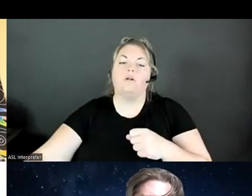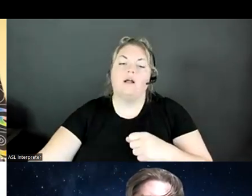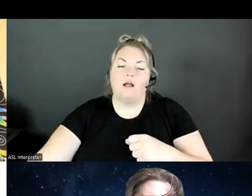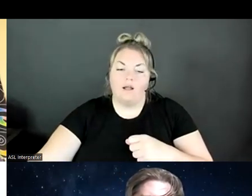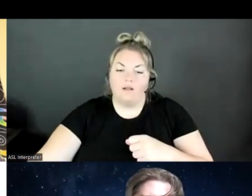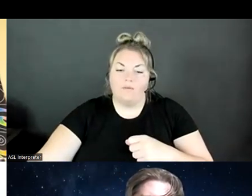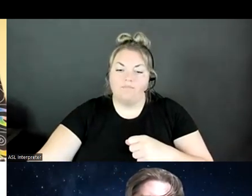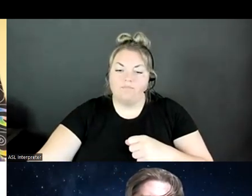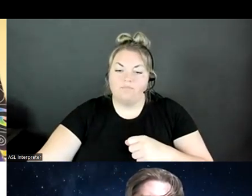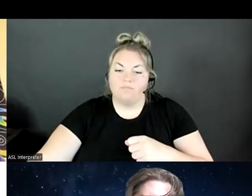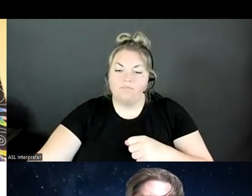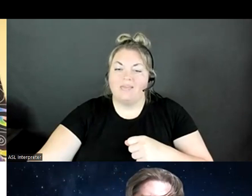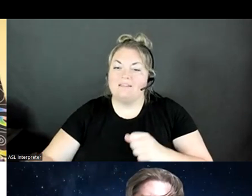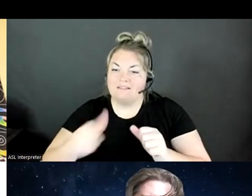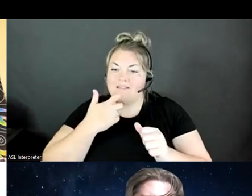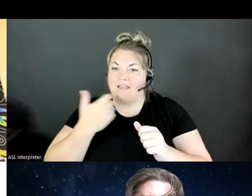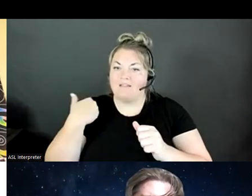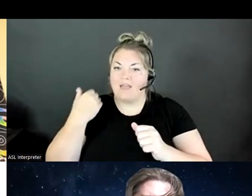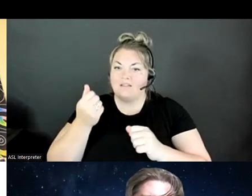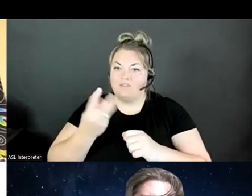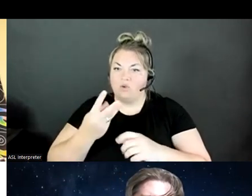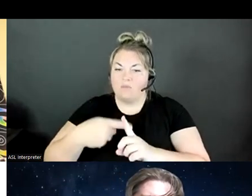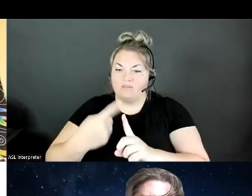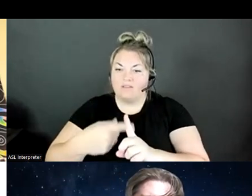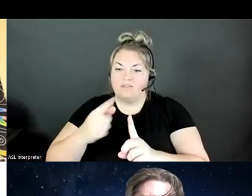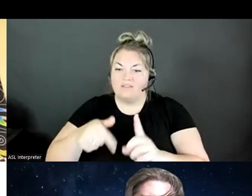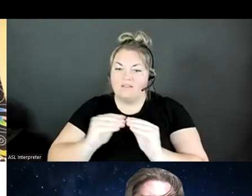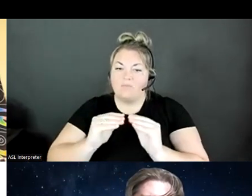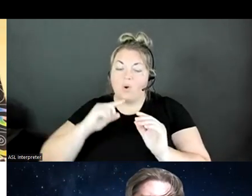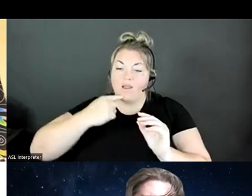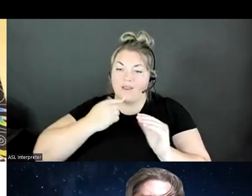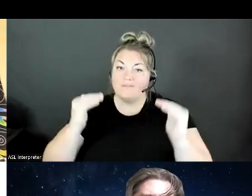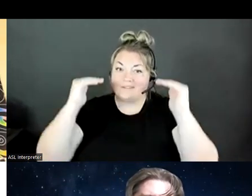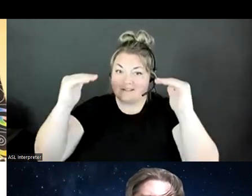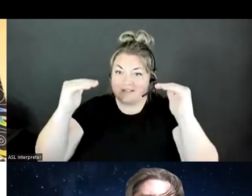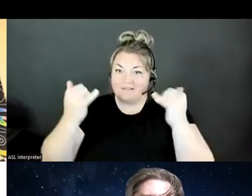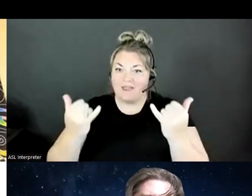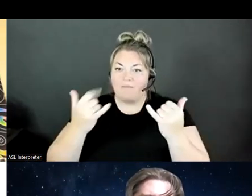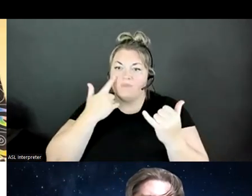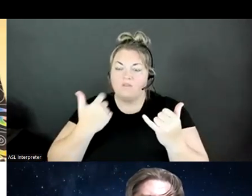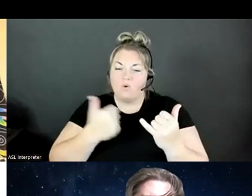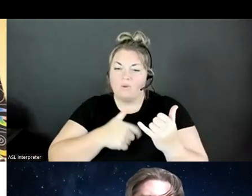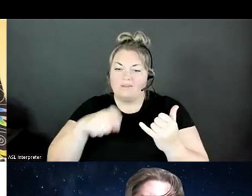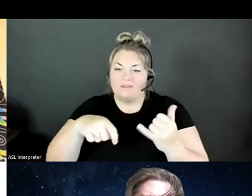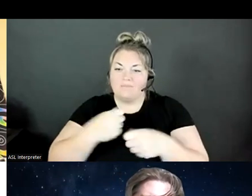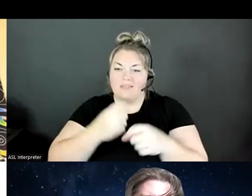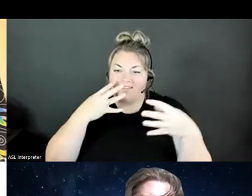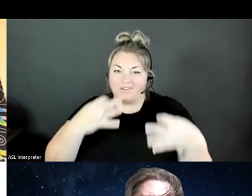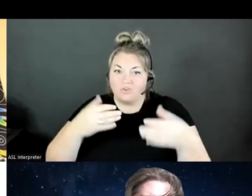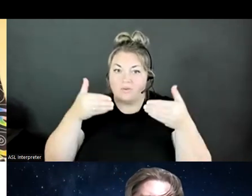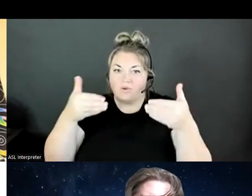last couple months, it's at a much higher intensity now, because we need to make decisions and move